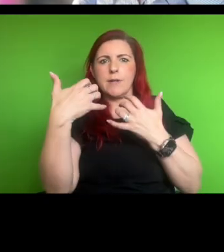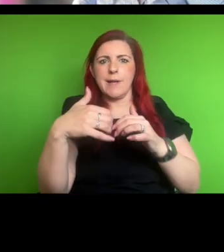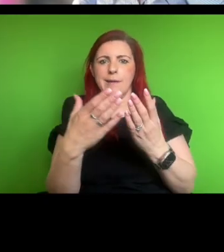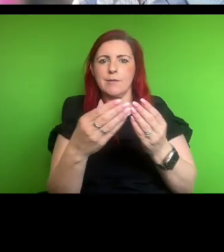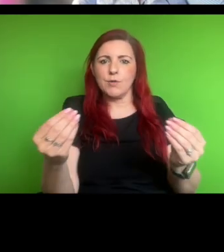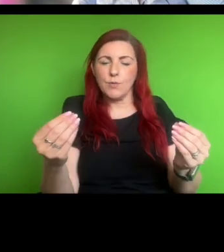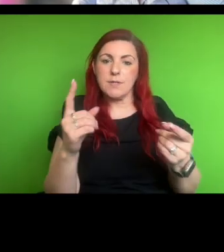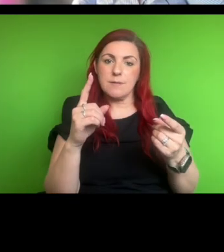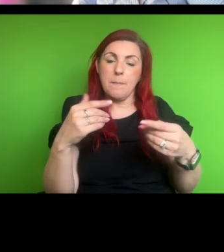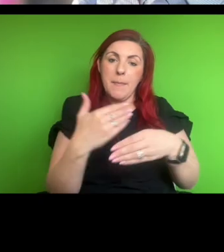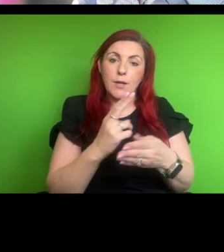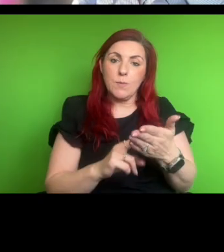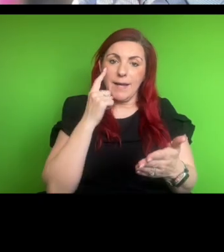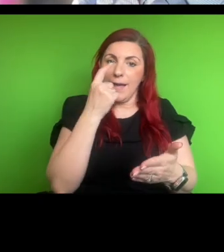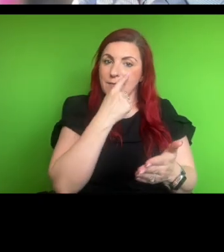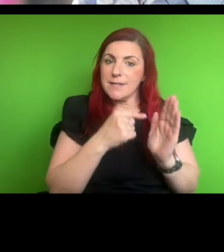of course,